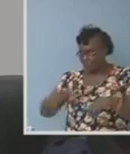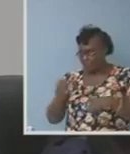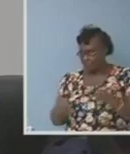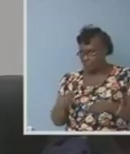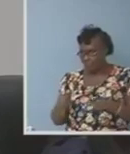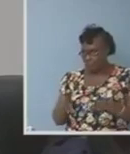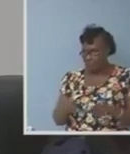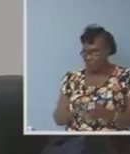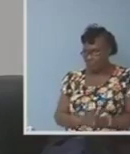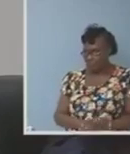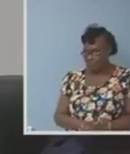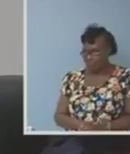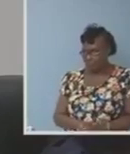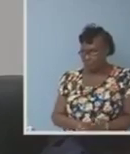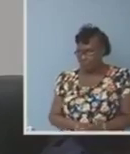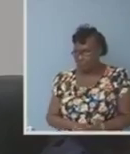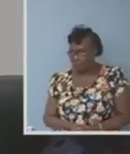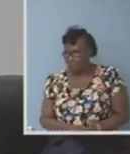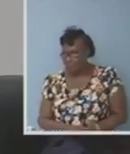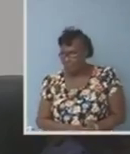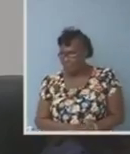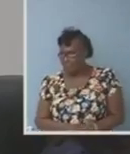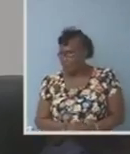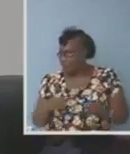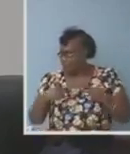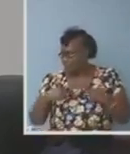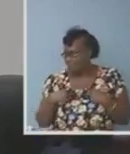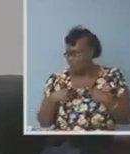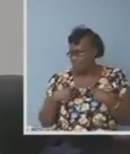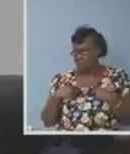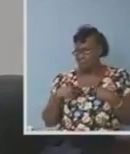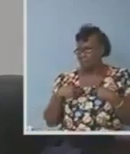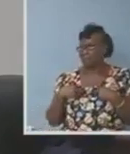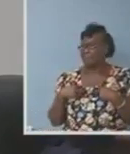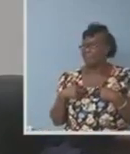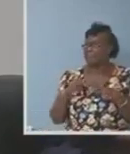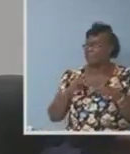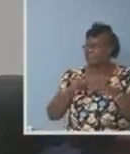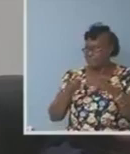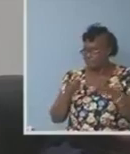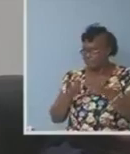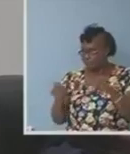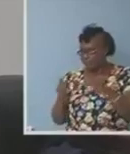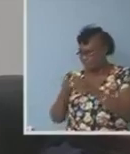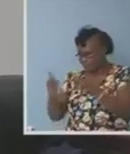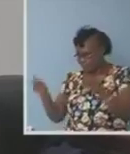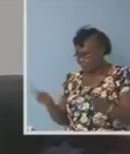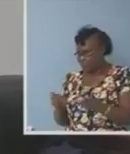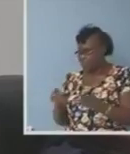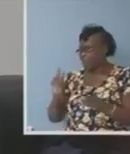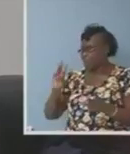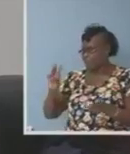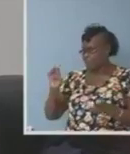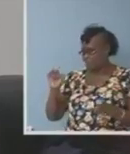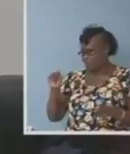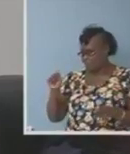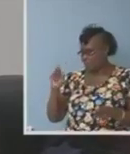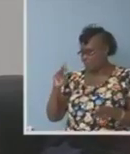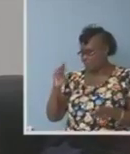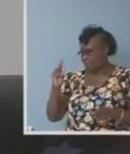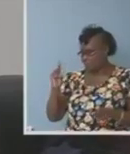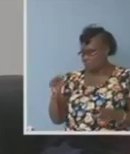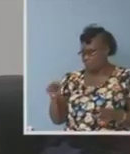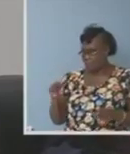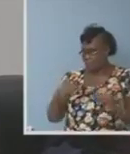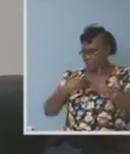in casualty, as well as we have identified spaces on other wards where persons can be kept